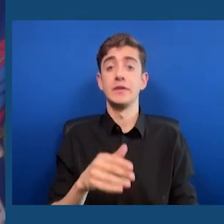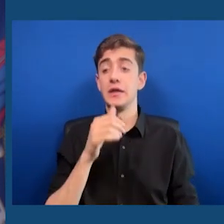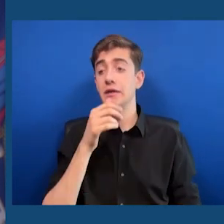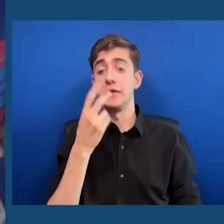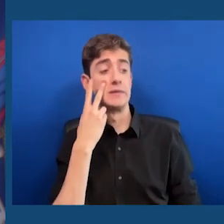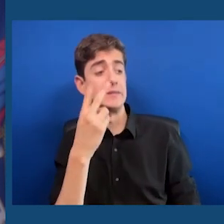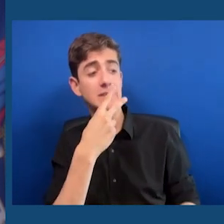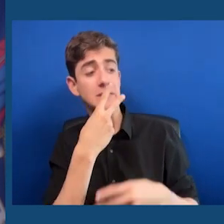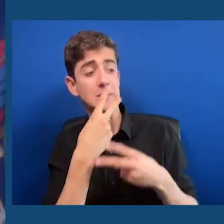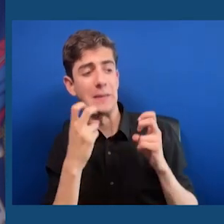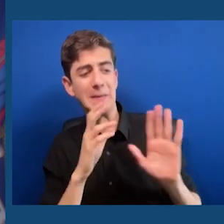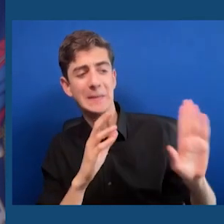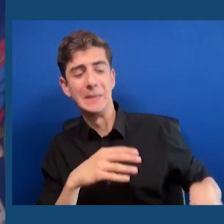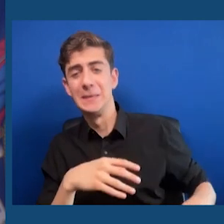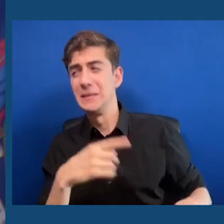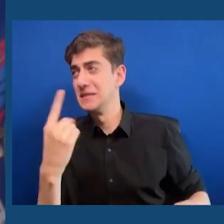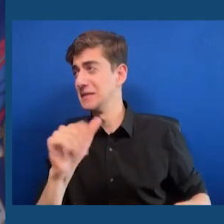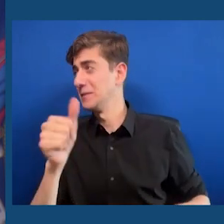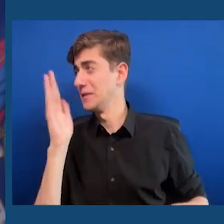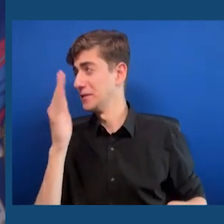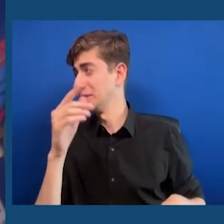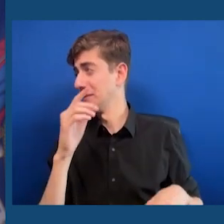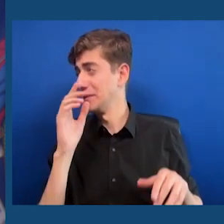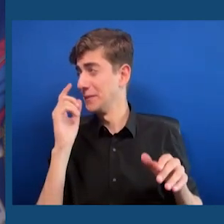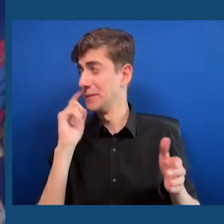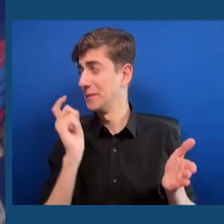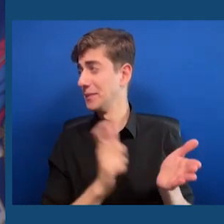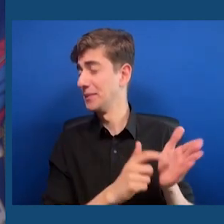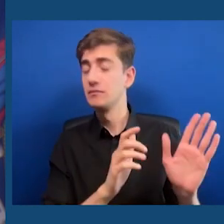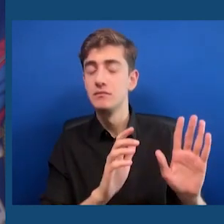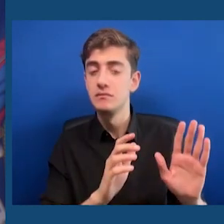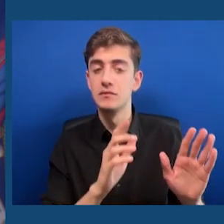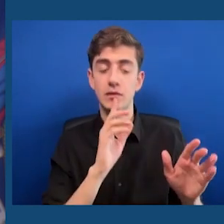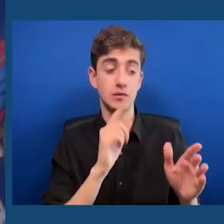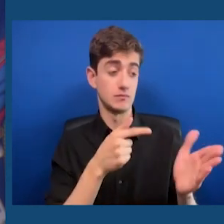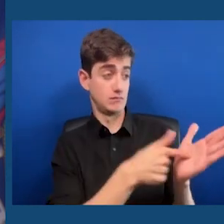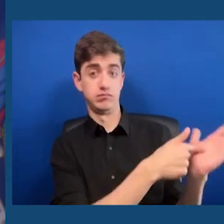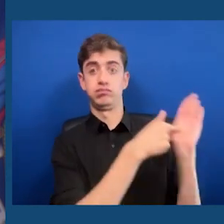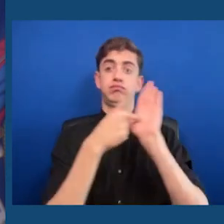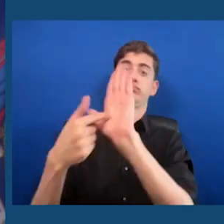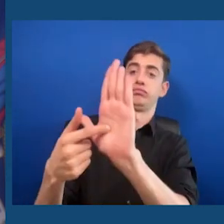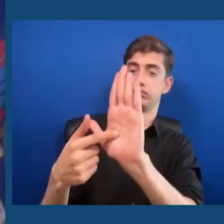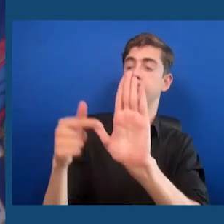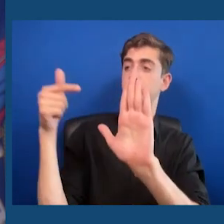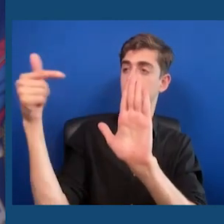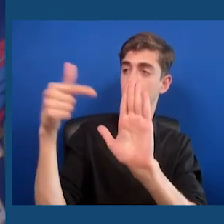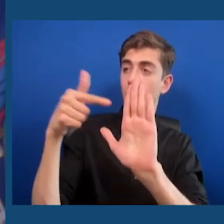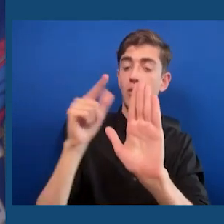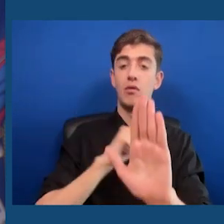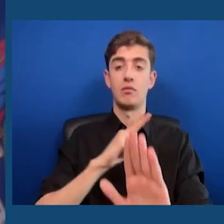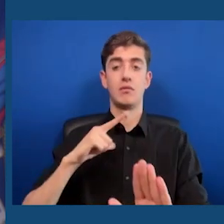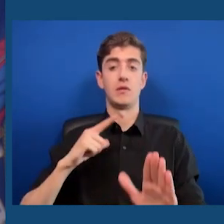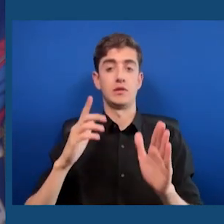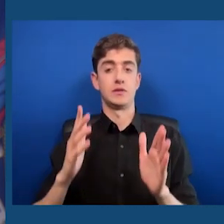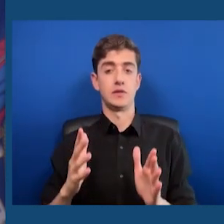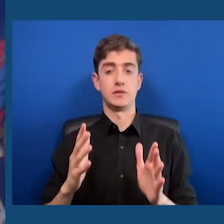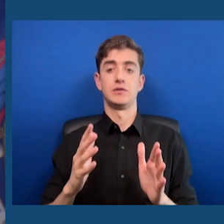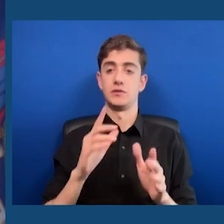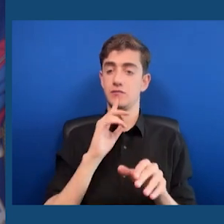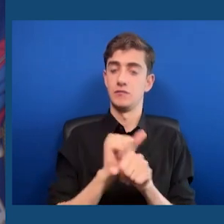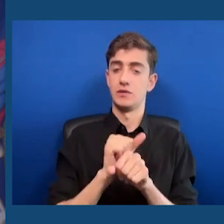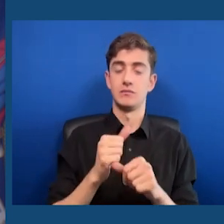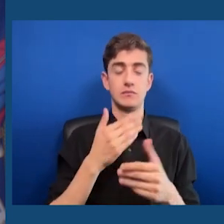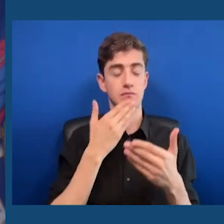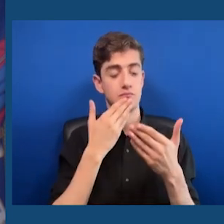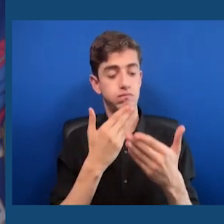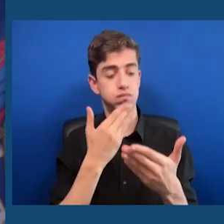else will deal with it. They bring those issues to us in the legislature, and all the members of the legislature who also were part of this solution. I thank them. I thank them